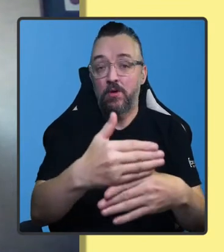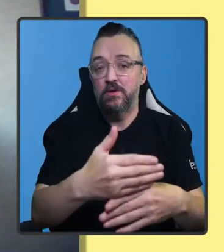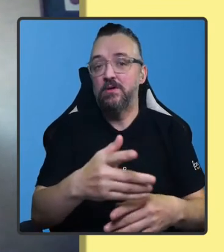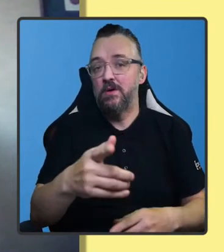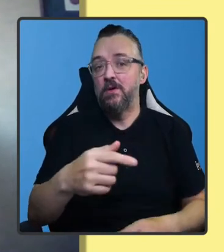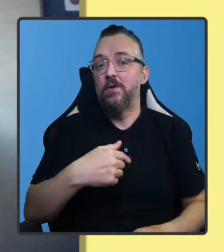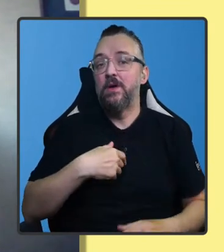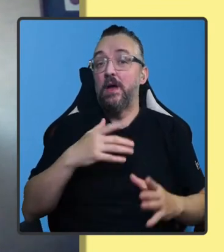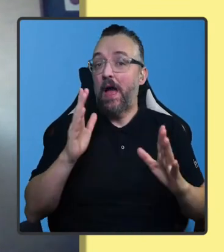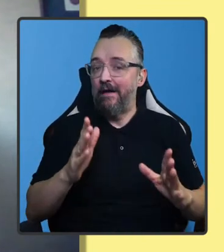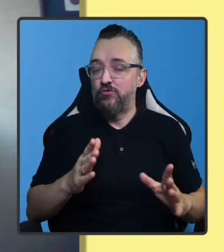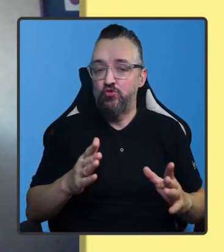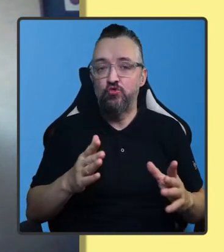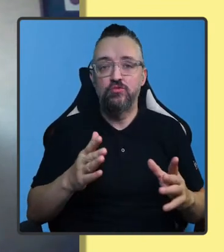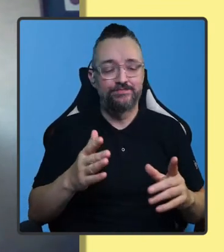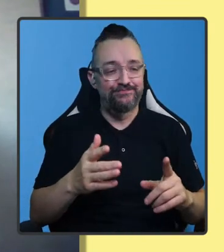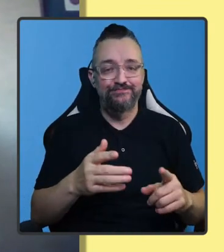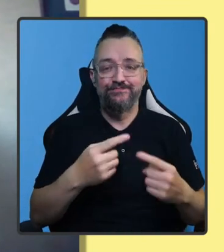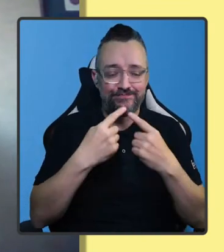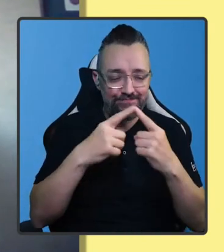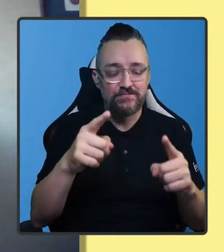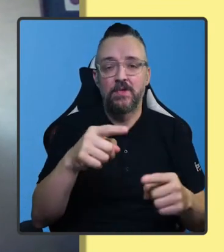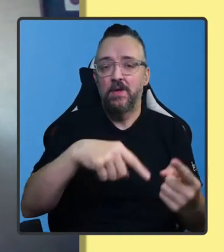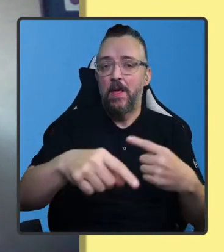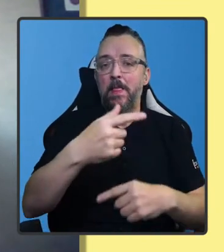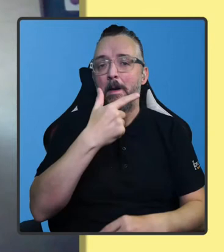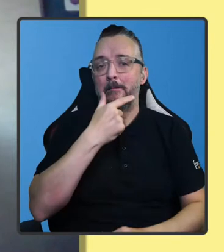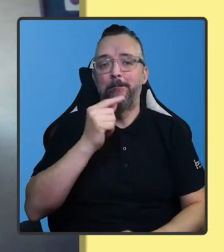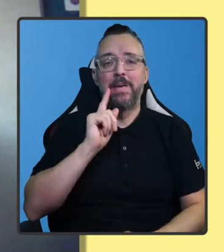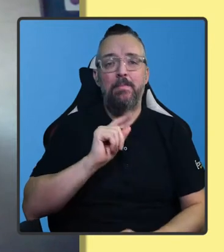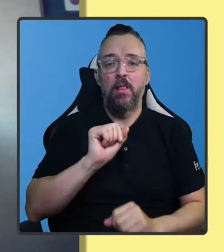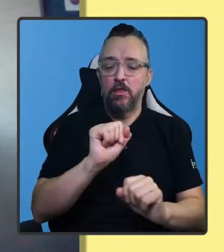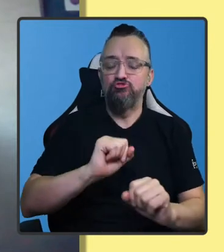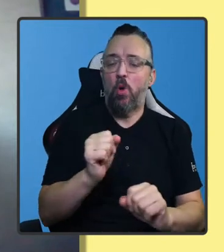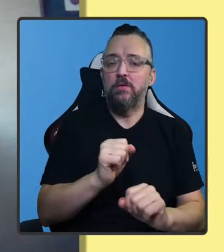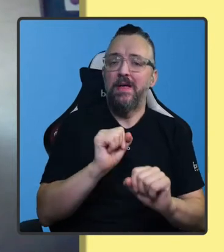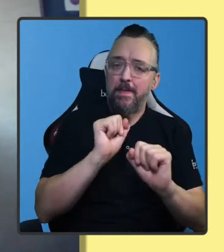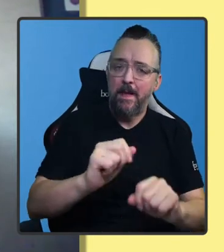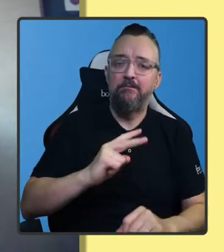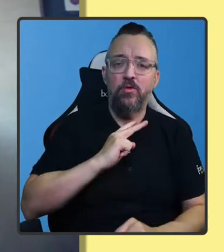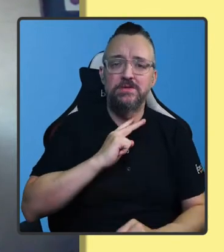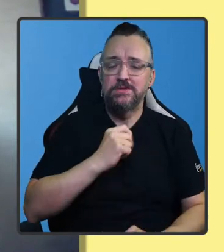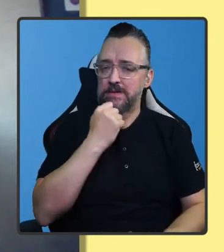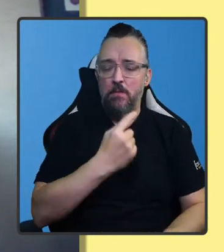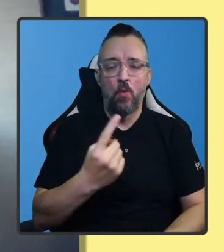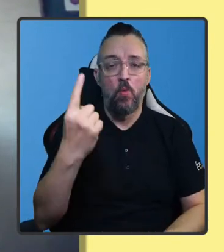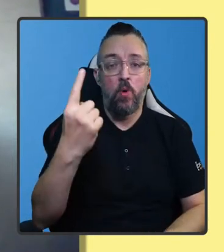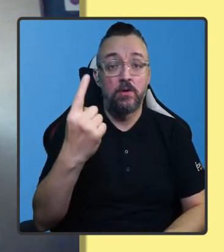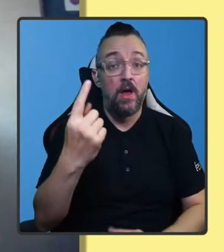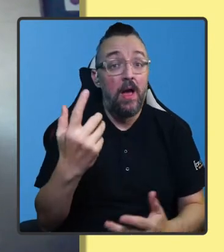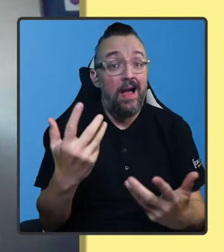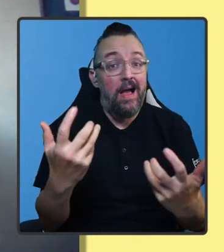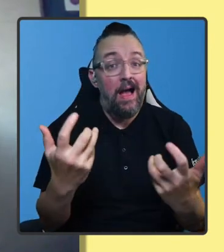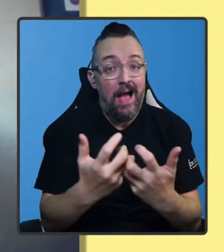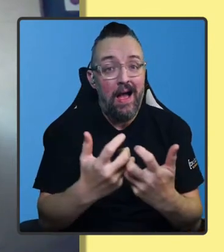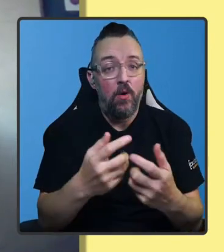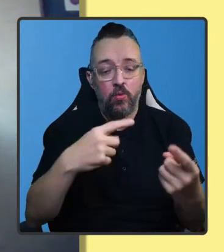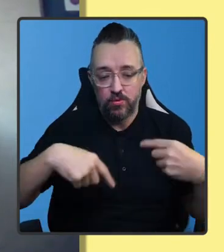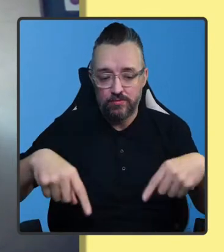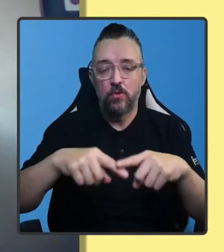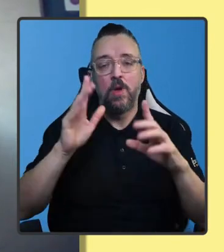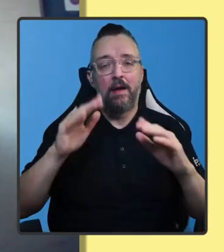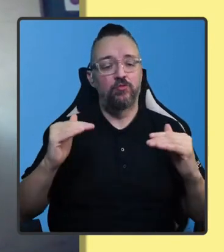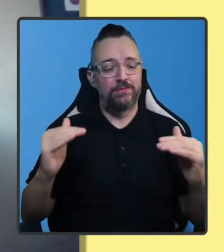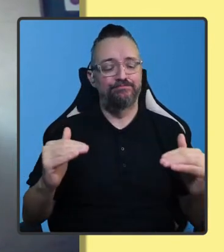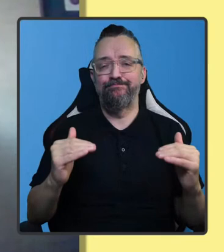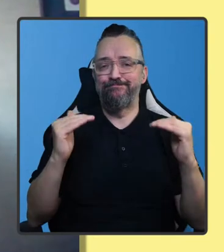people of Scotland, whose voices will always trump Boris Johnson's. And to do that, we must be the best we can be. We need